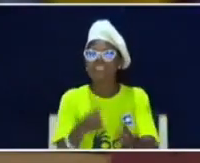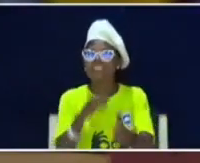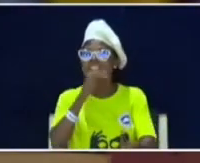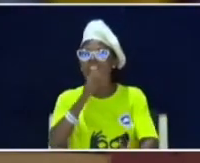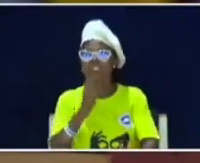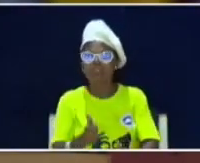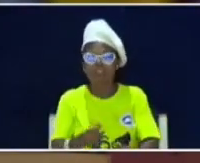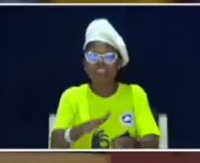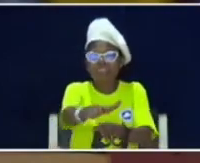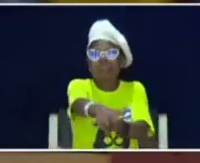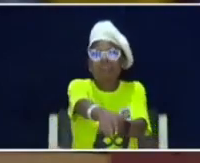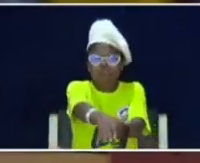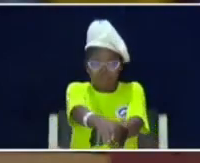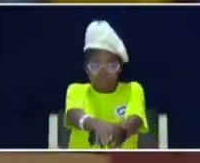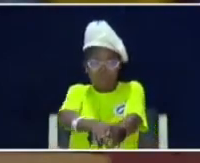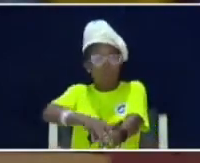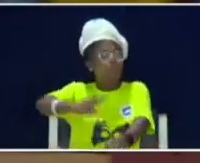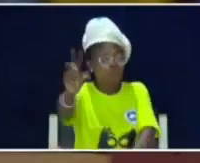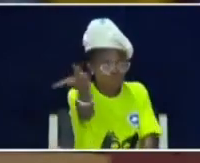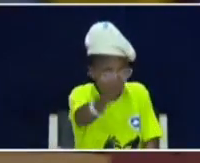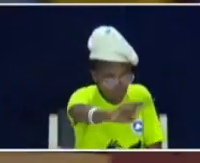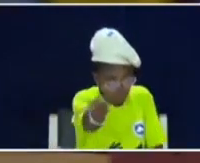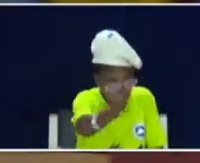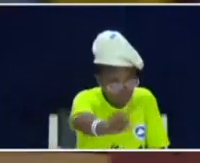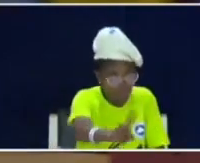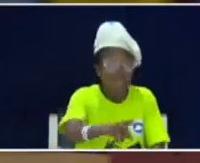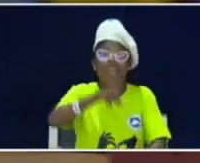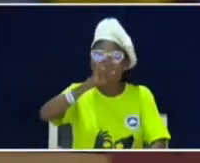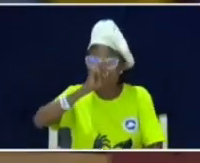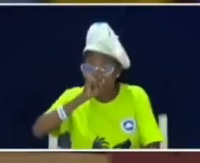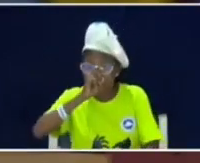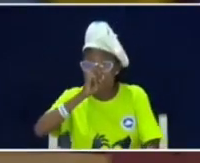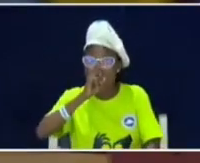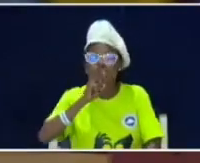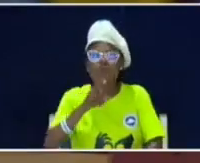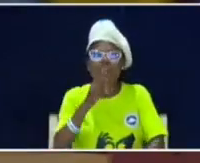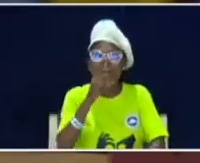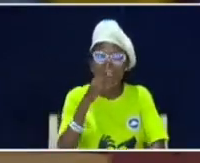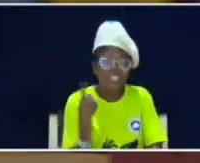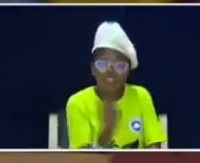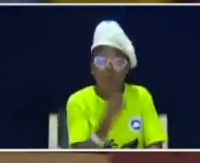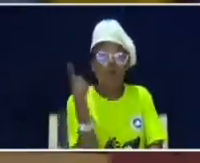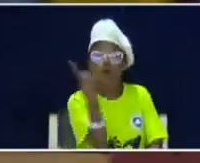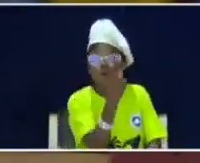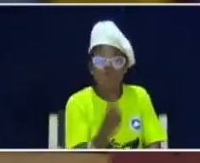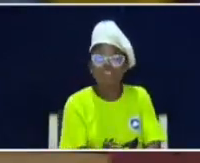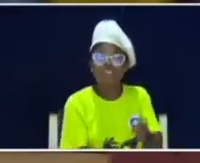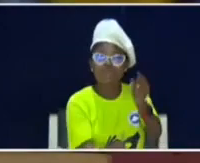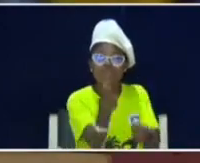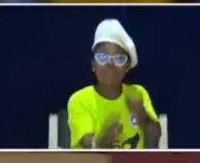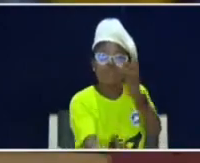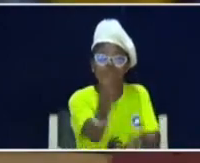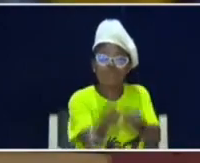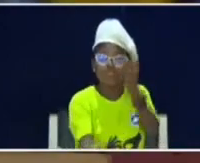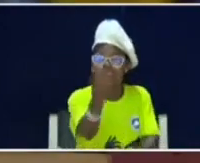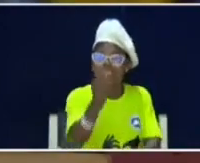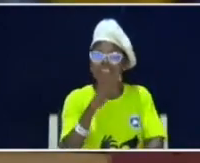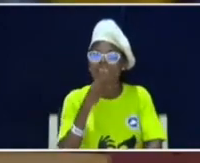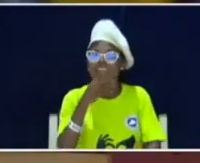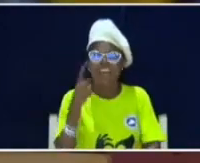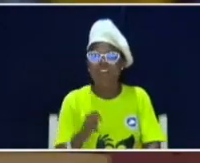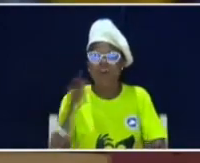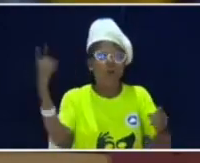animal that is sluggish. When you talk about the speed of an eagle soars at a speed